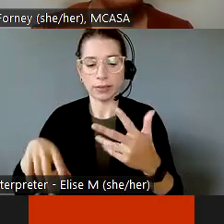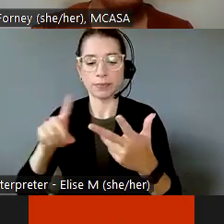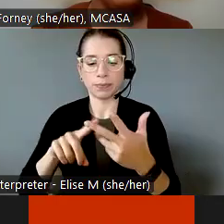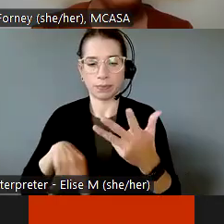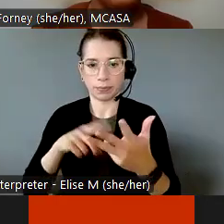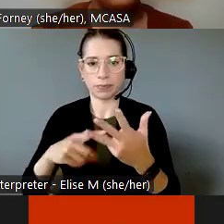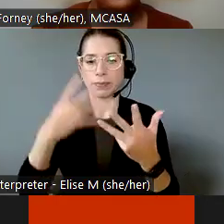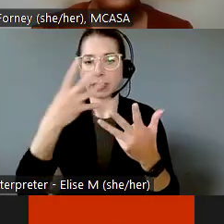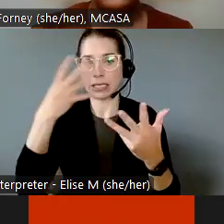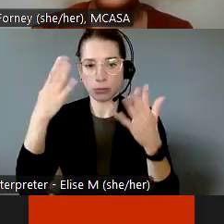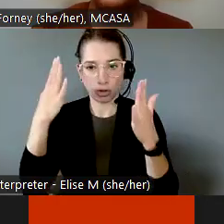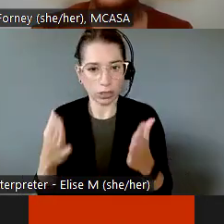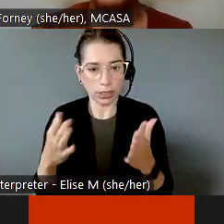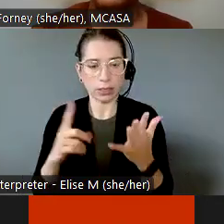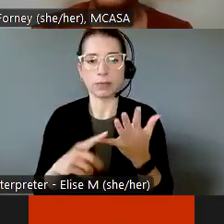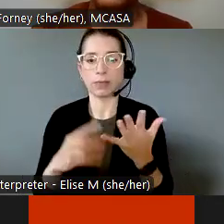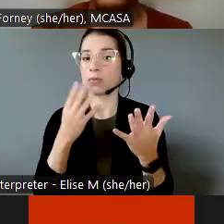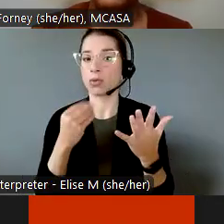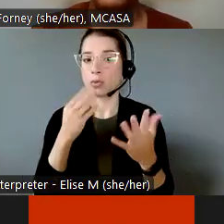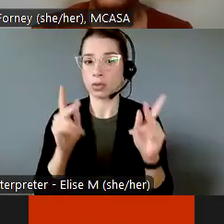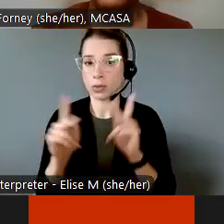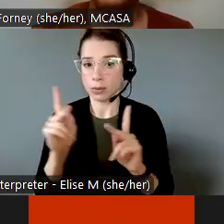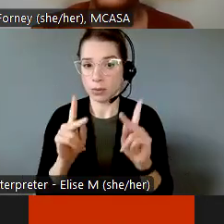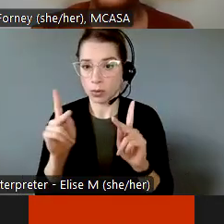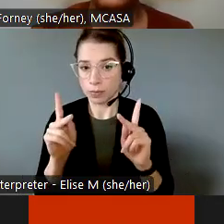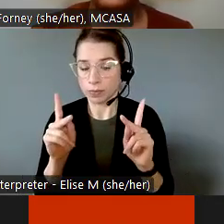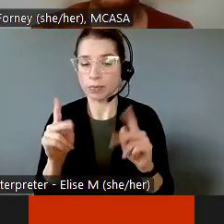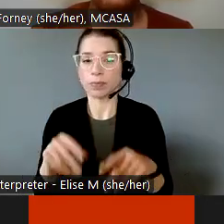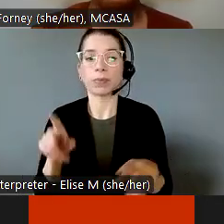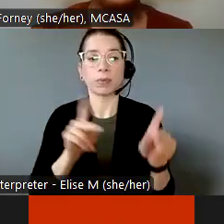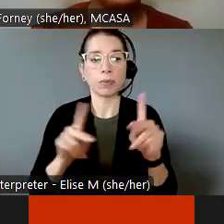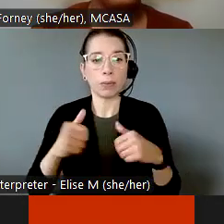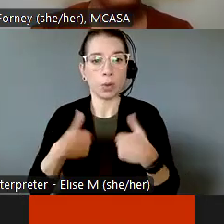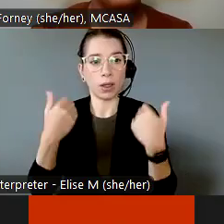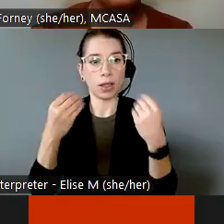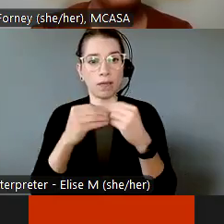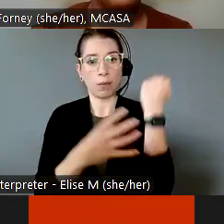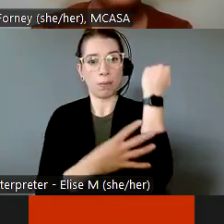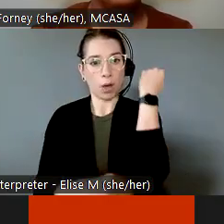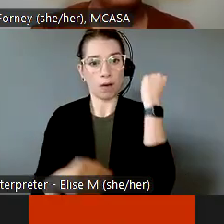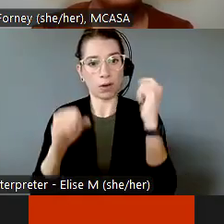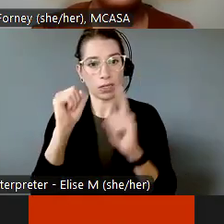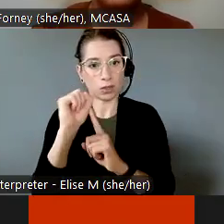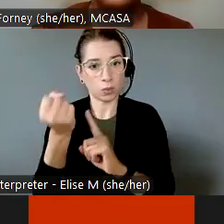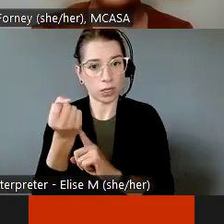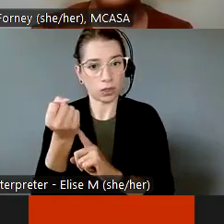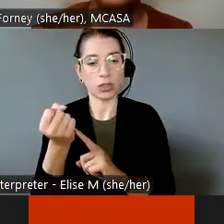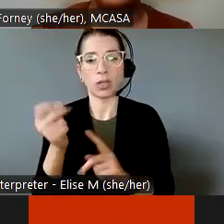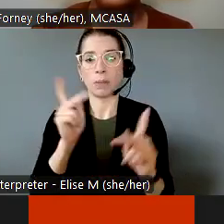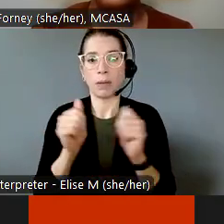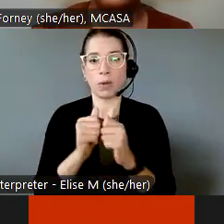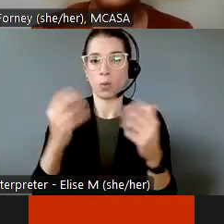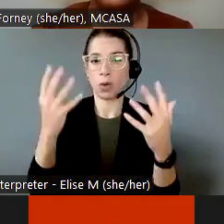immigrants, Jewish people, people living in poverty, dark skinned